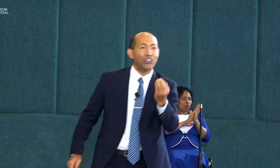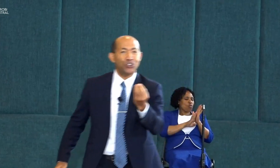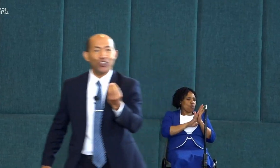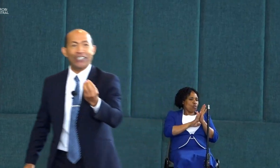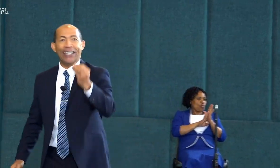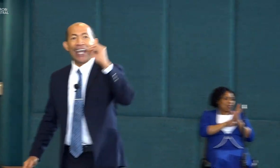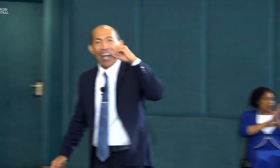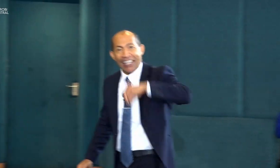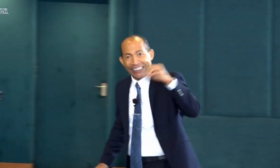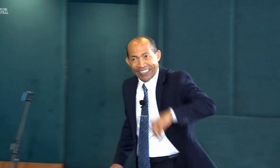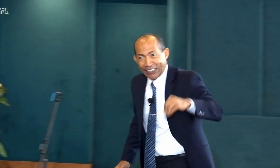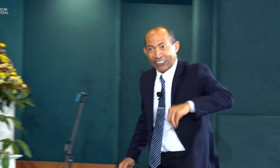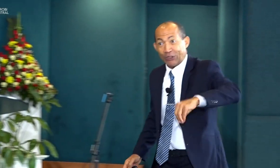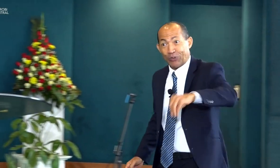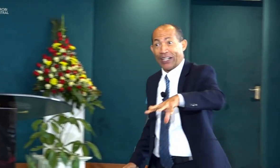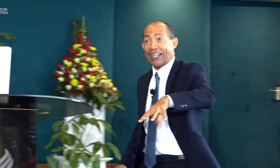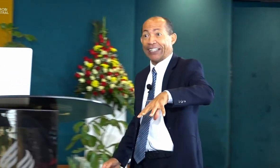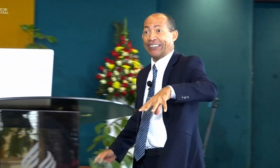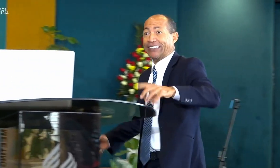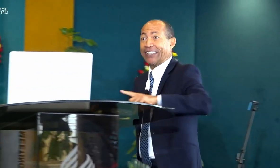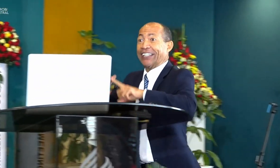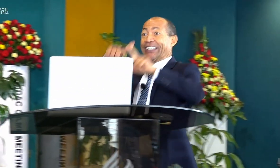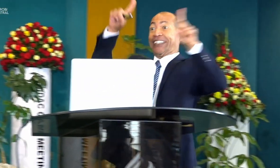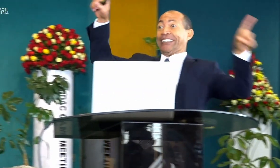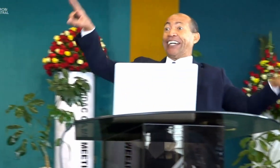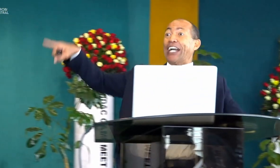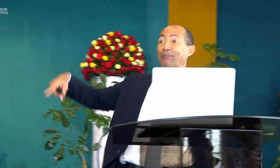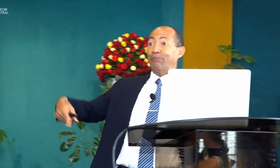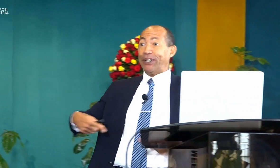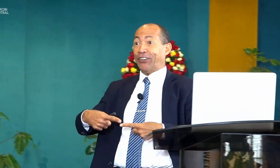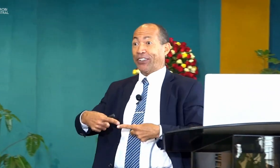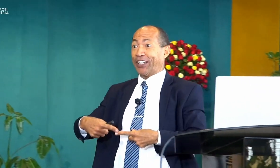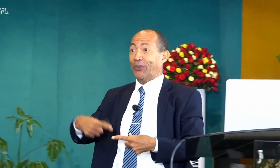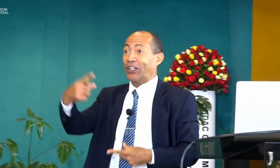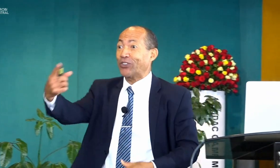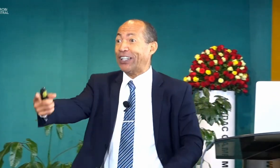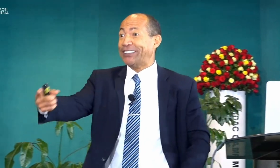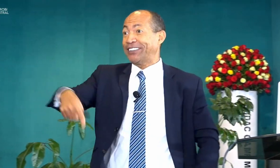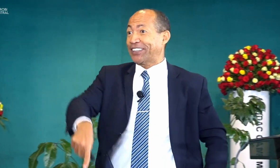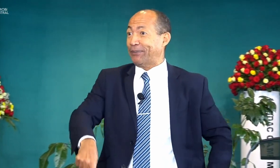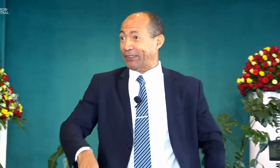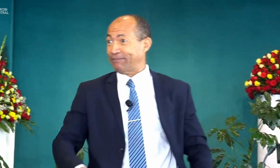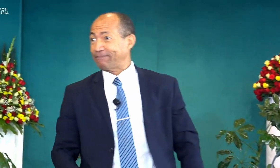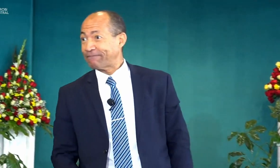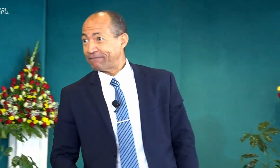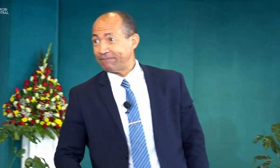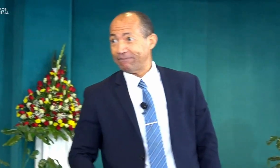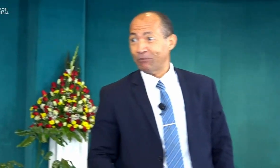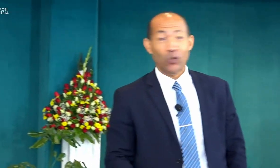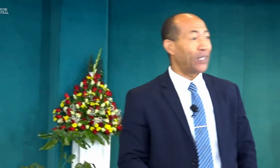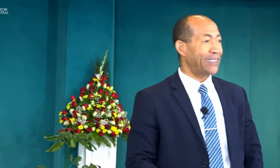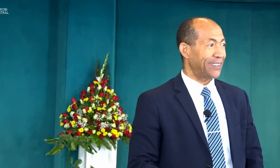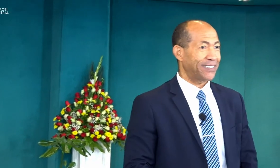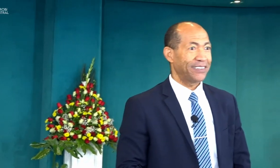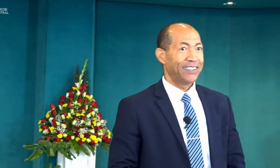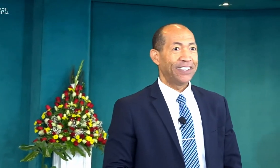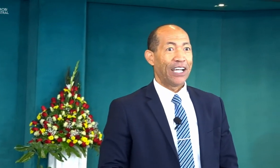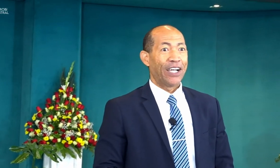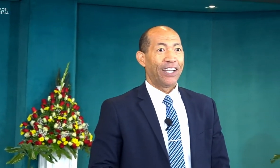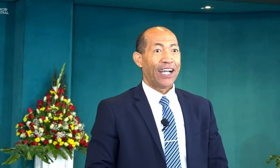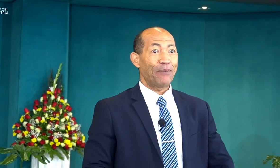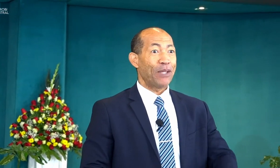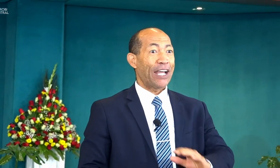that actually identifies the time period when Christ is coming. One